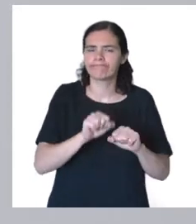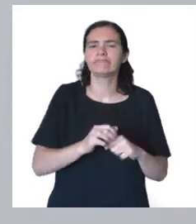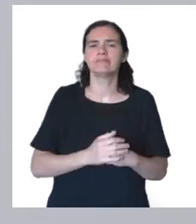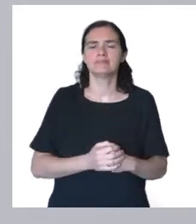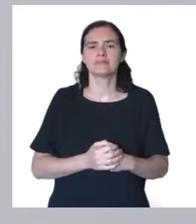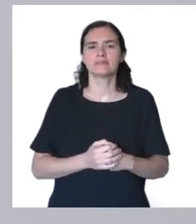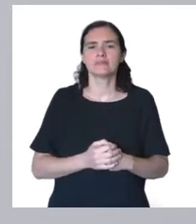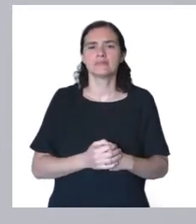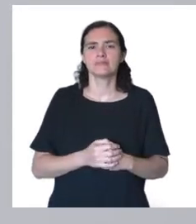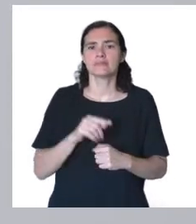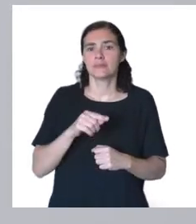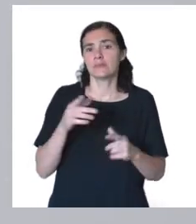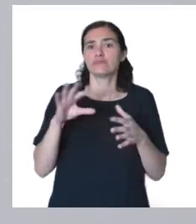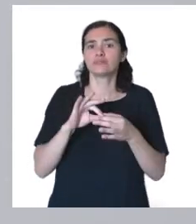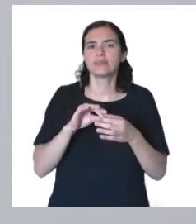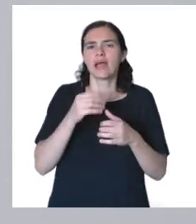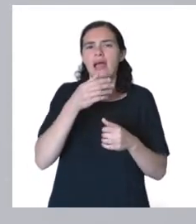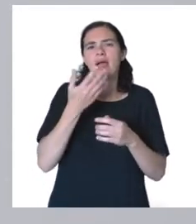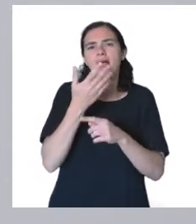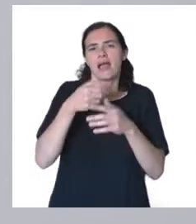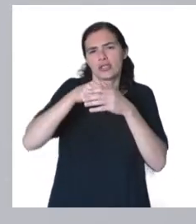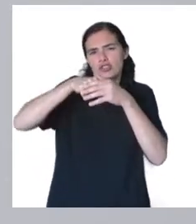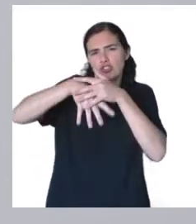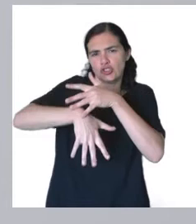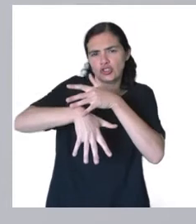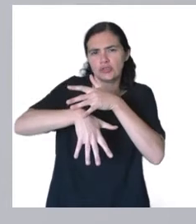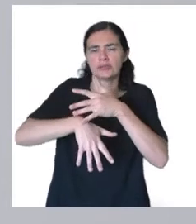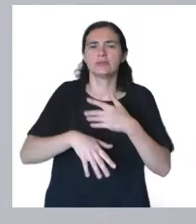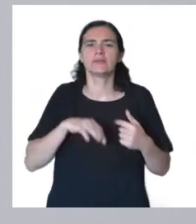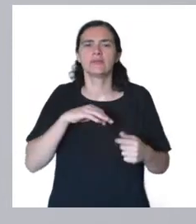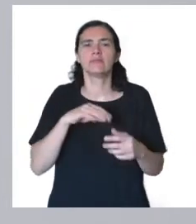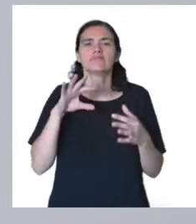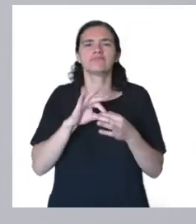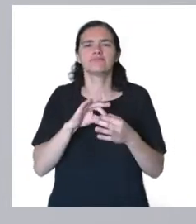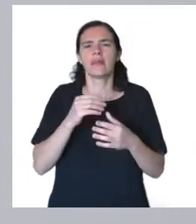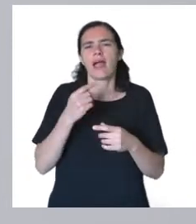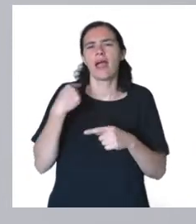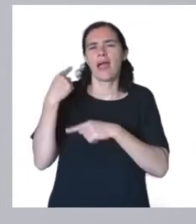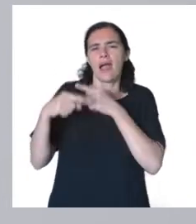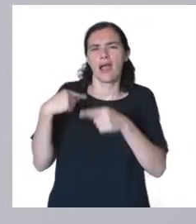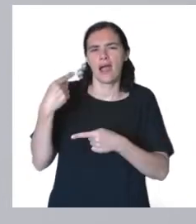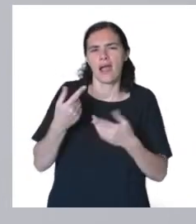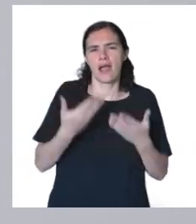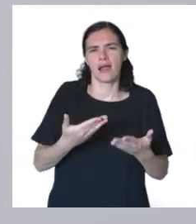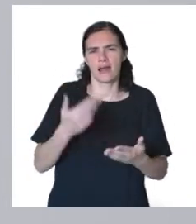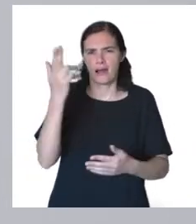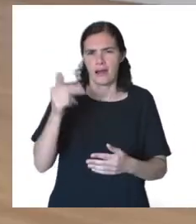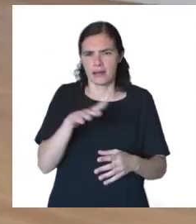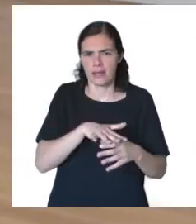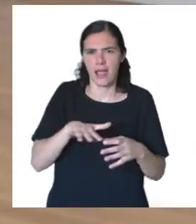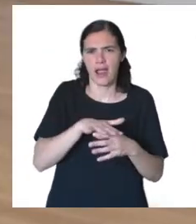build a genealogy in the field of contemporary